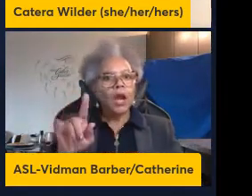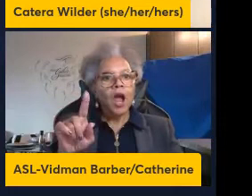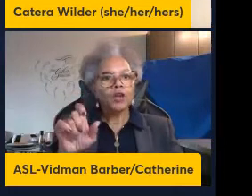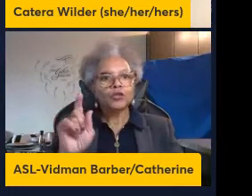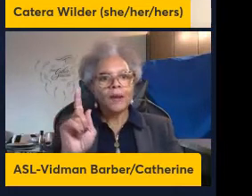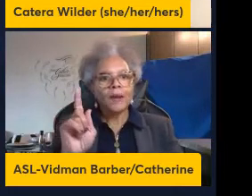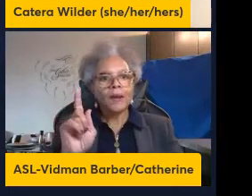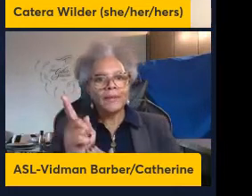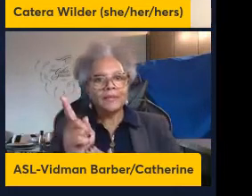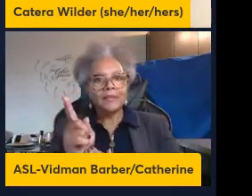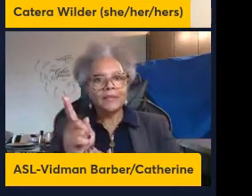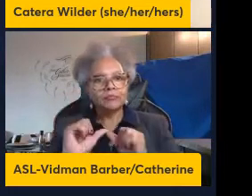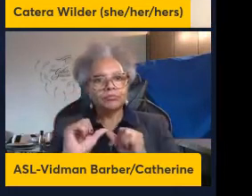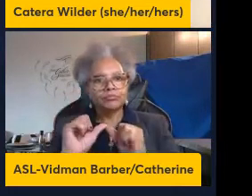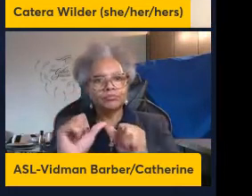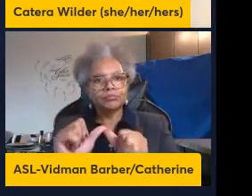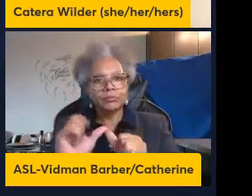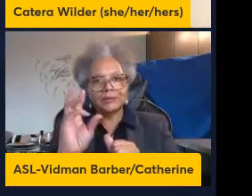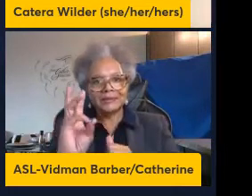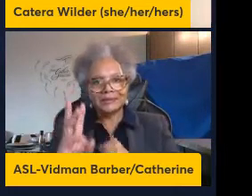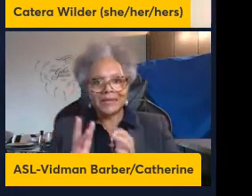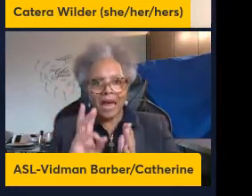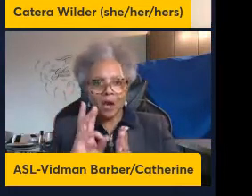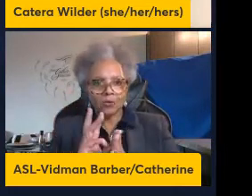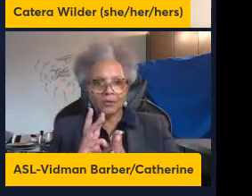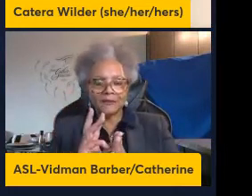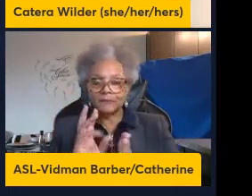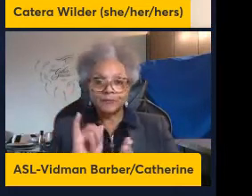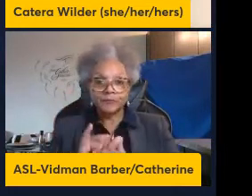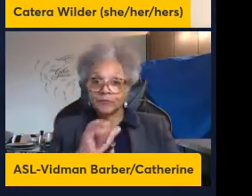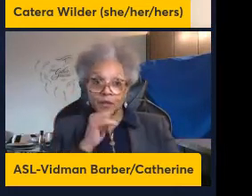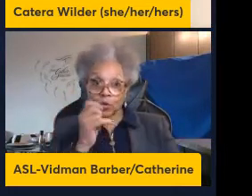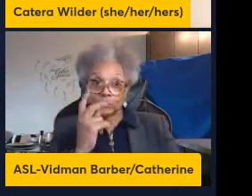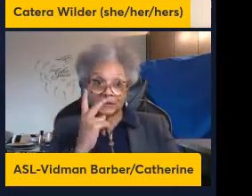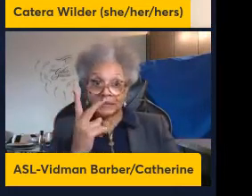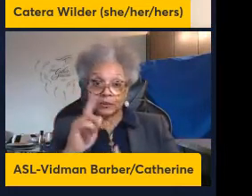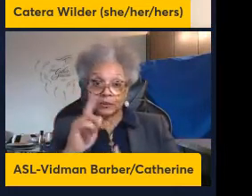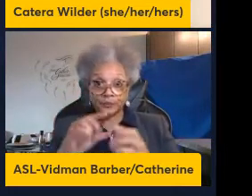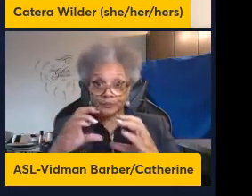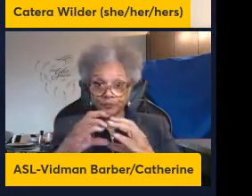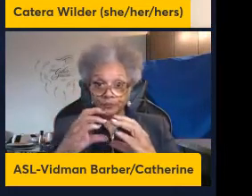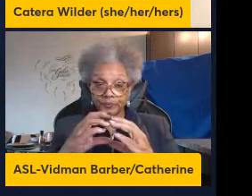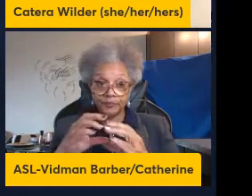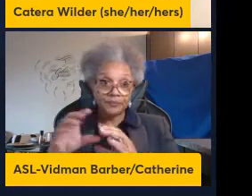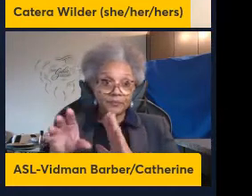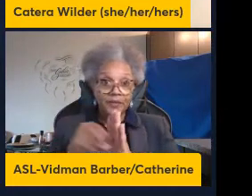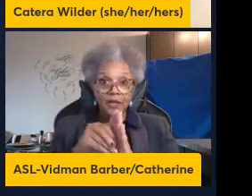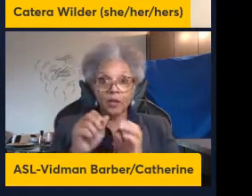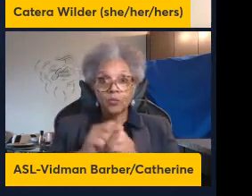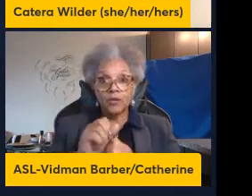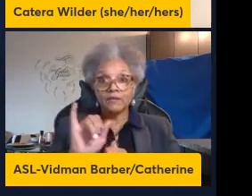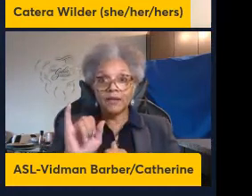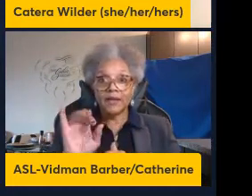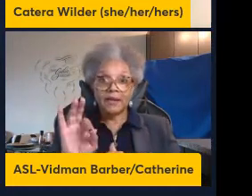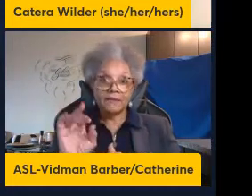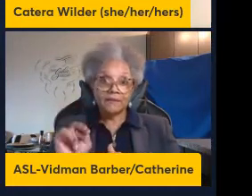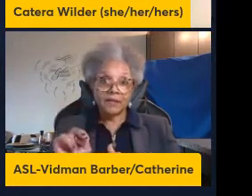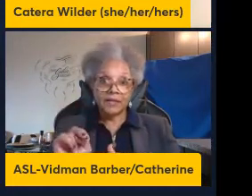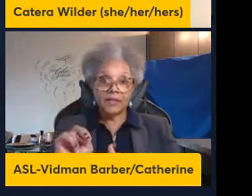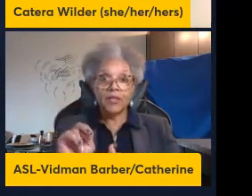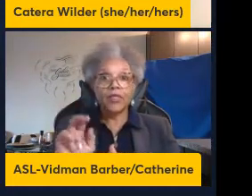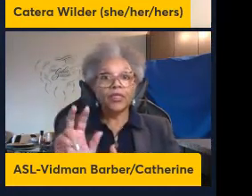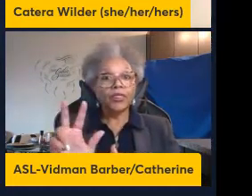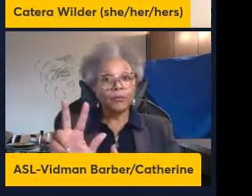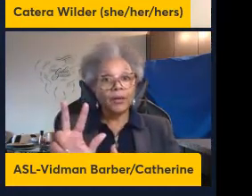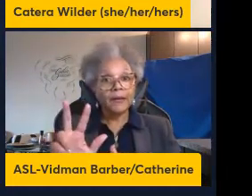that lasts till about 6 hours. And so that's not seen when the cells are stimulated with interferon lambda 3. And I'll just point out that at